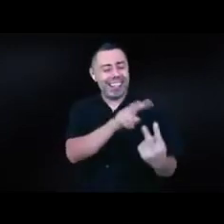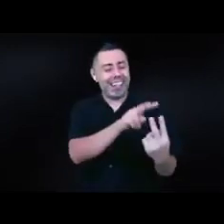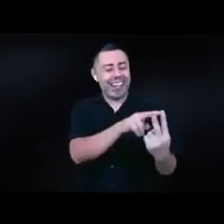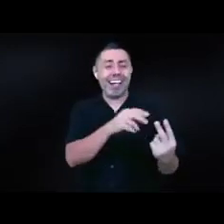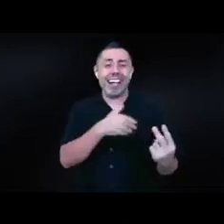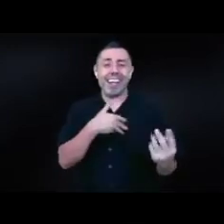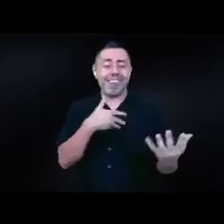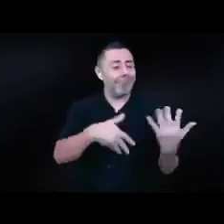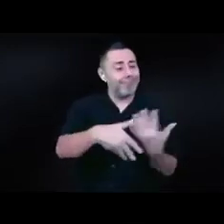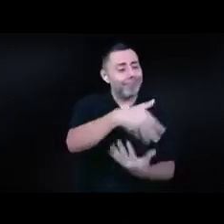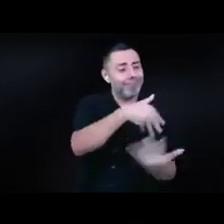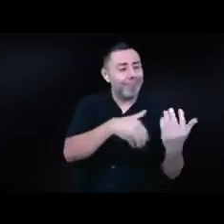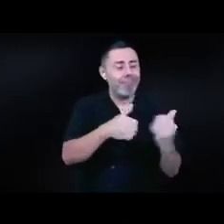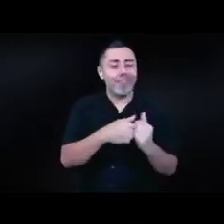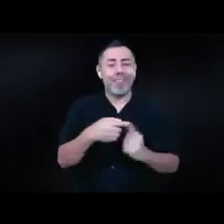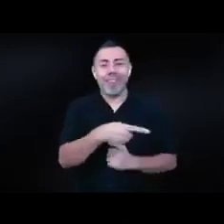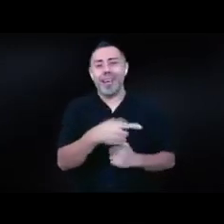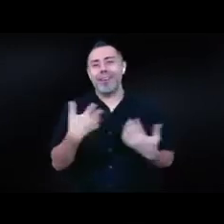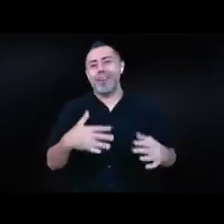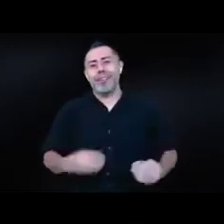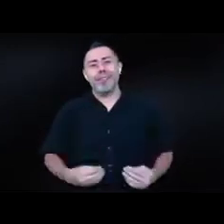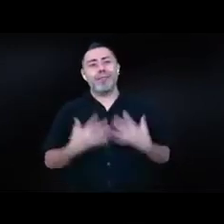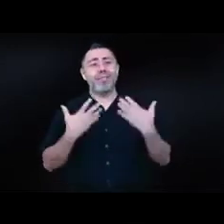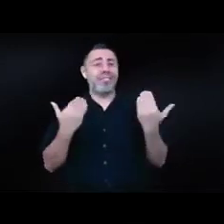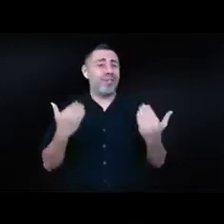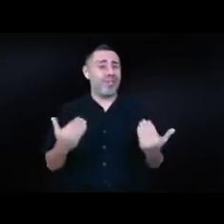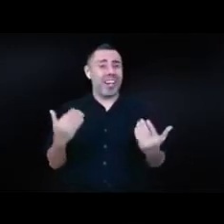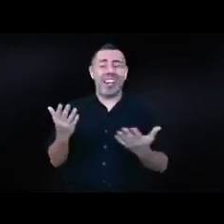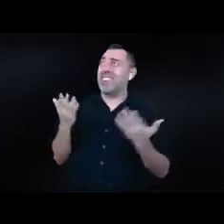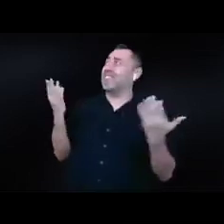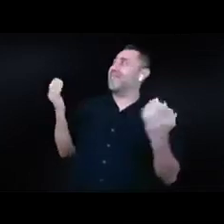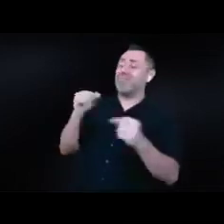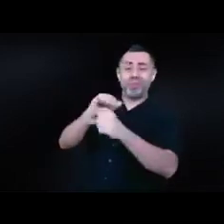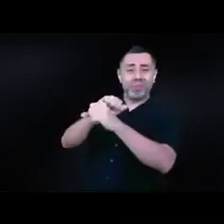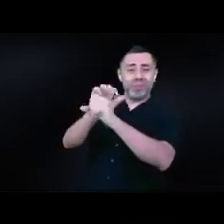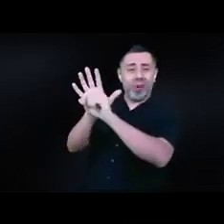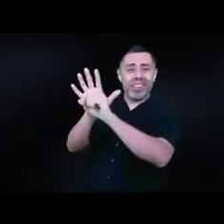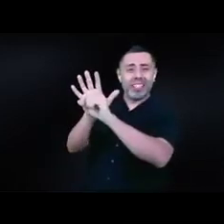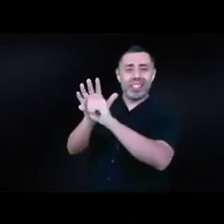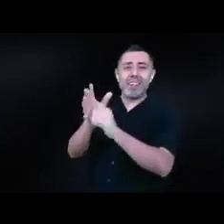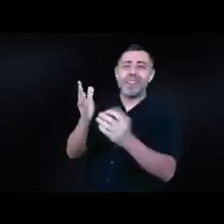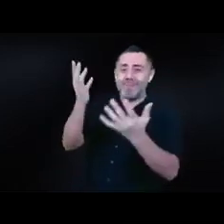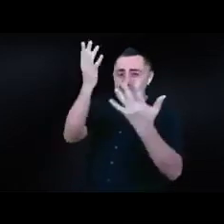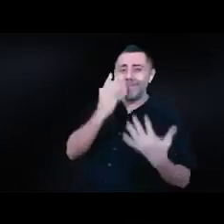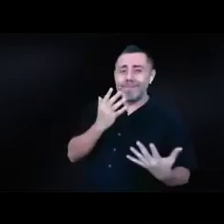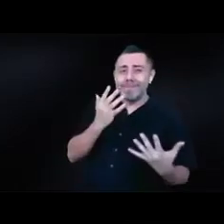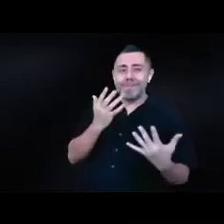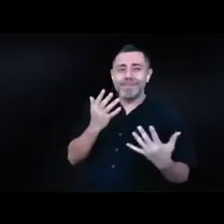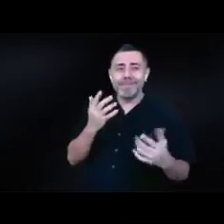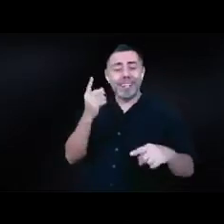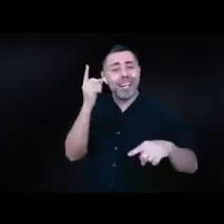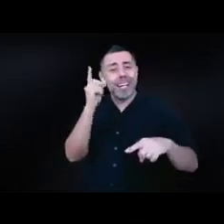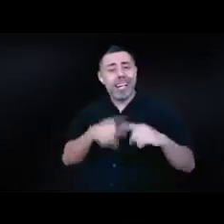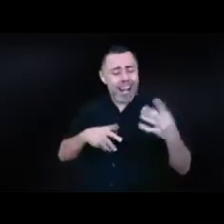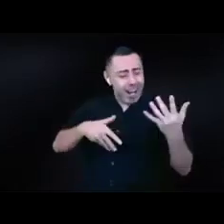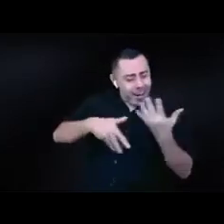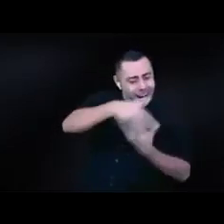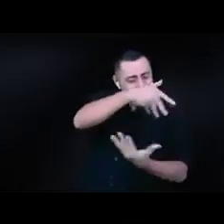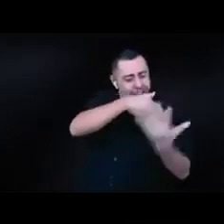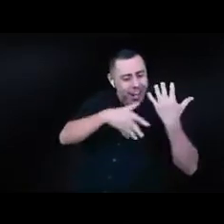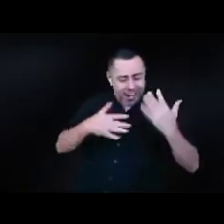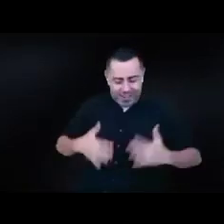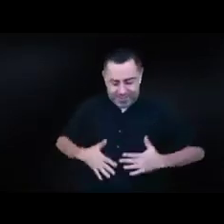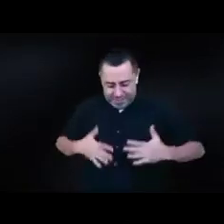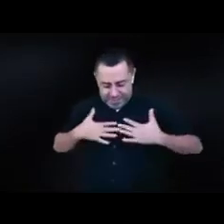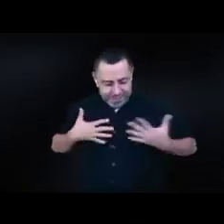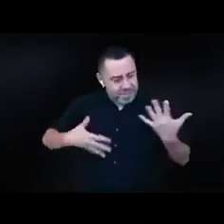them. And we're going through COVID right now, so unfortunately we can't hang out in person, but we get